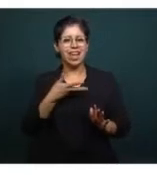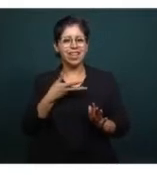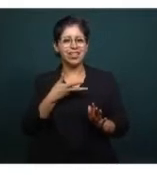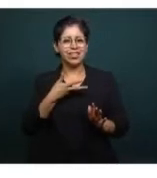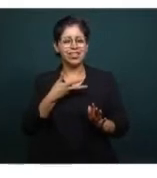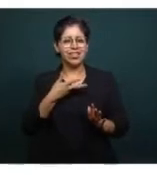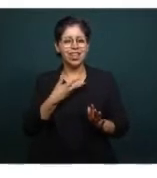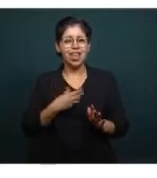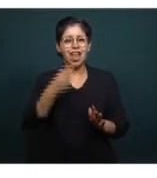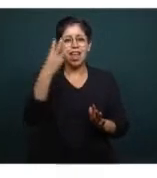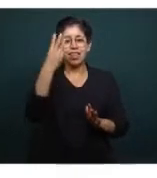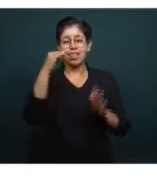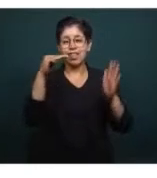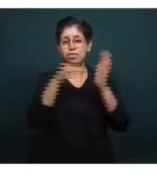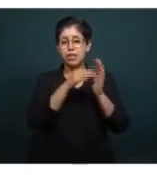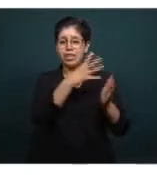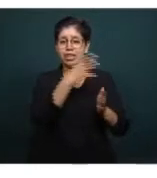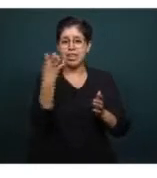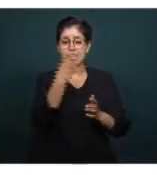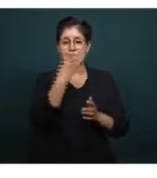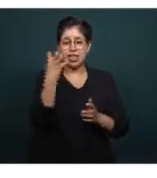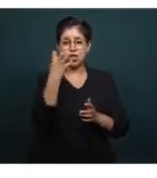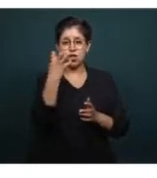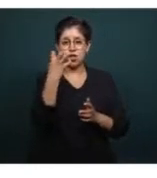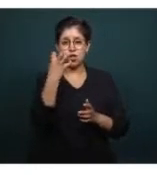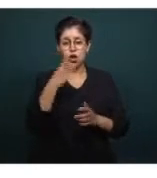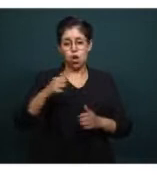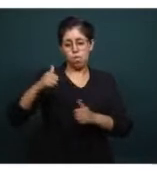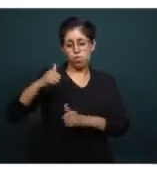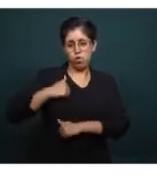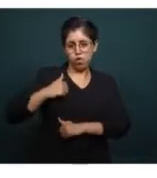where you can count on more than 3,500